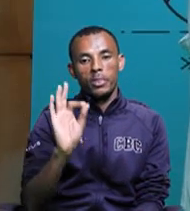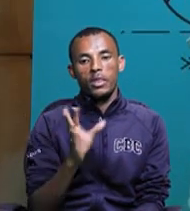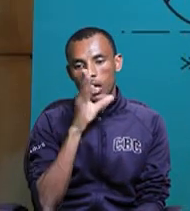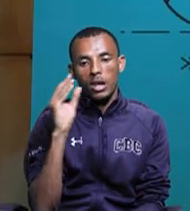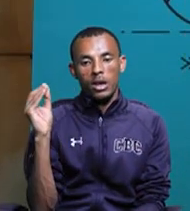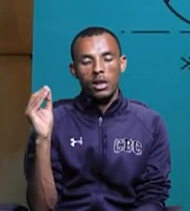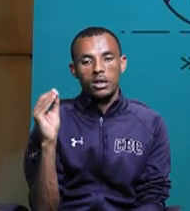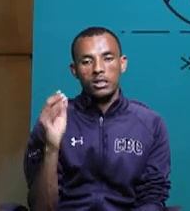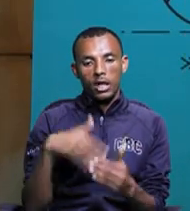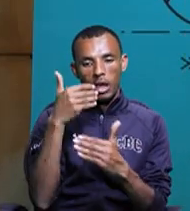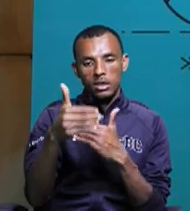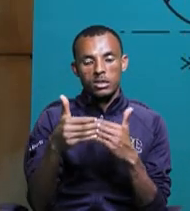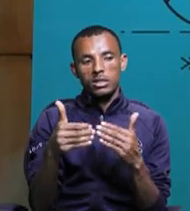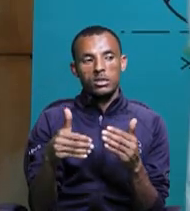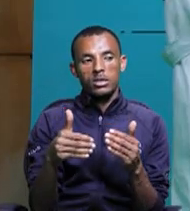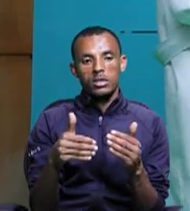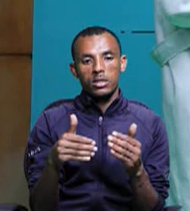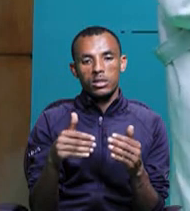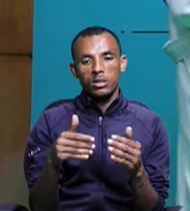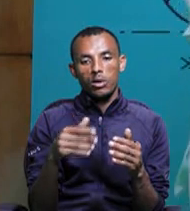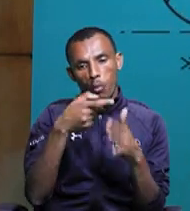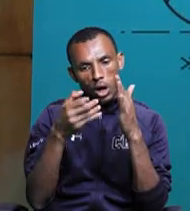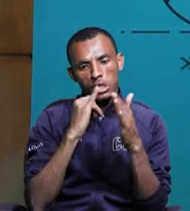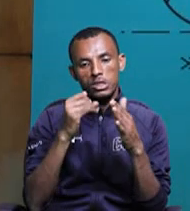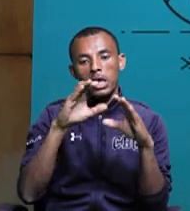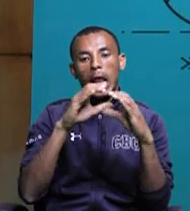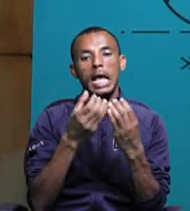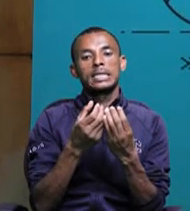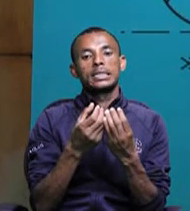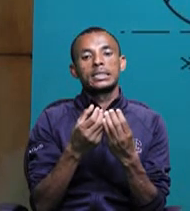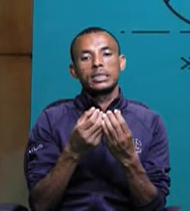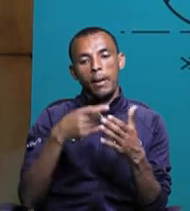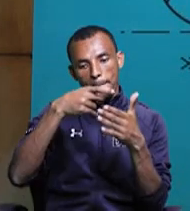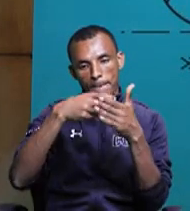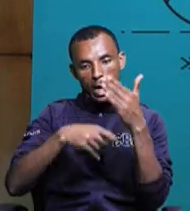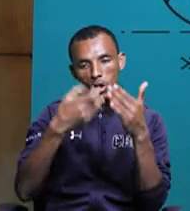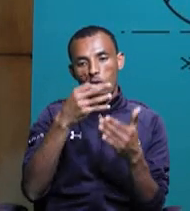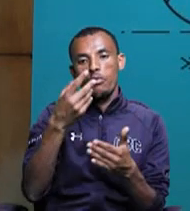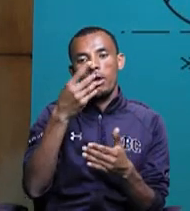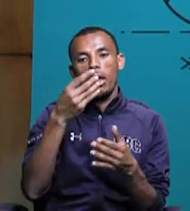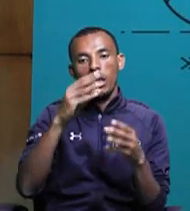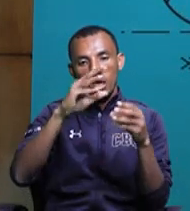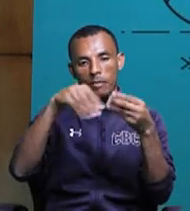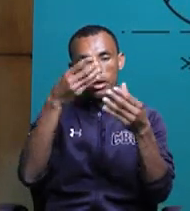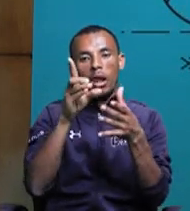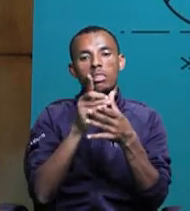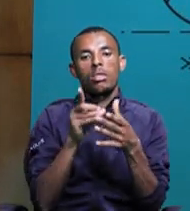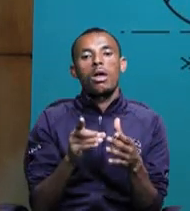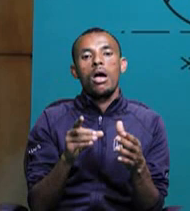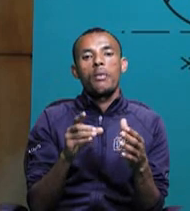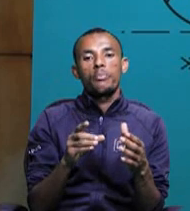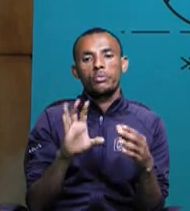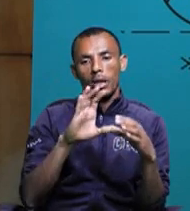And the next what you are asked, what is the class mark of a given data? What does it mean, class